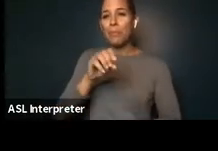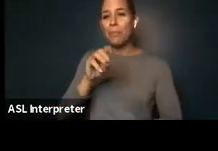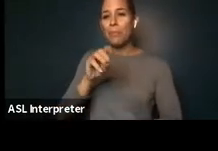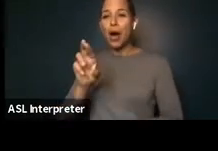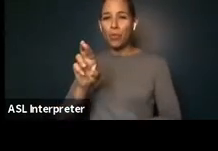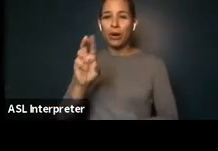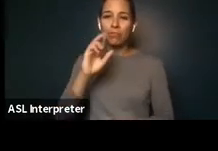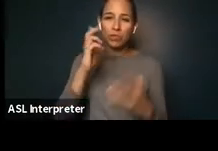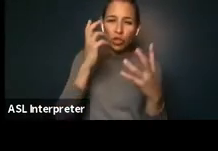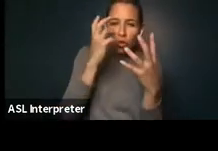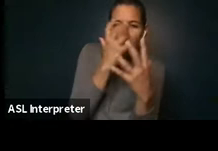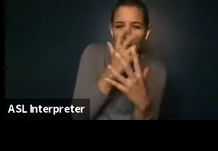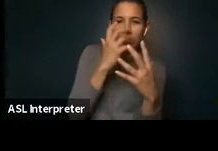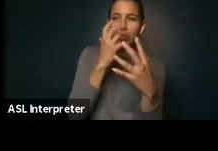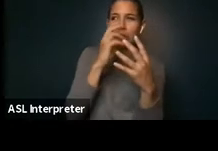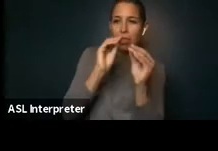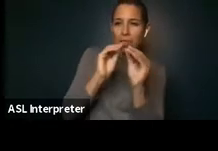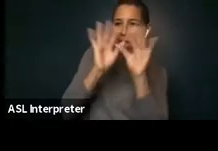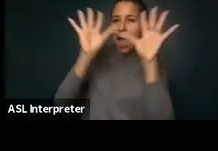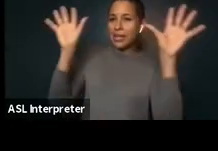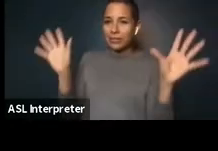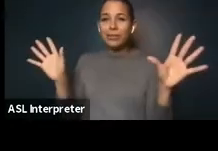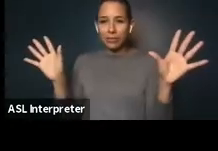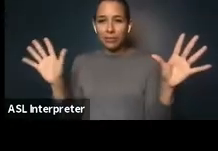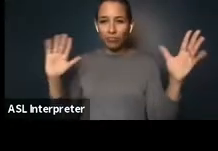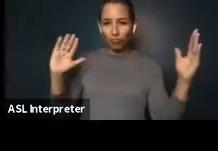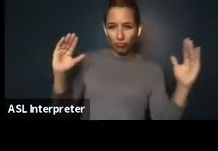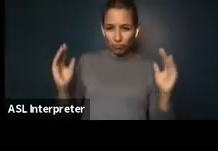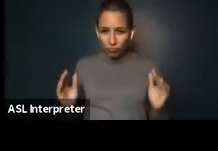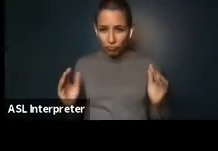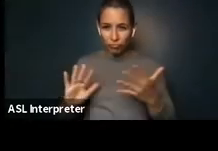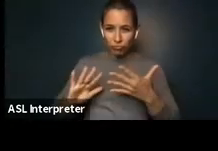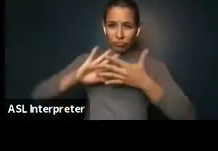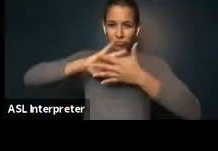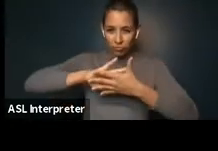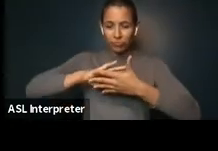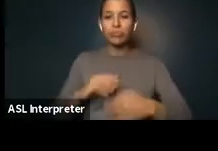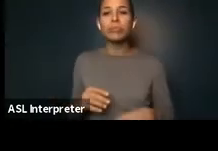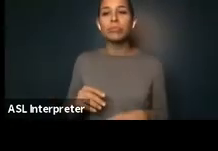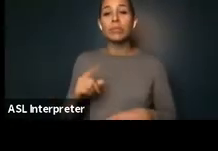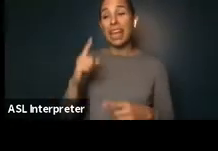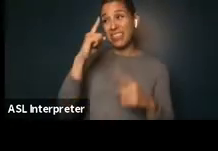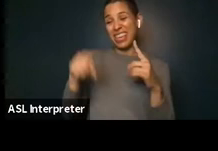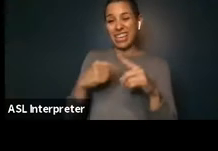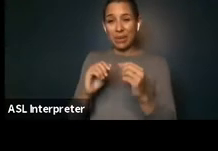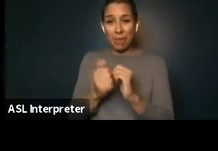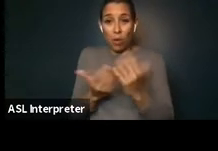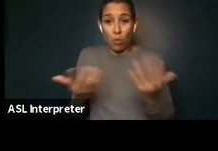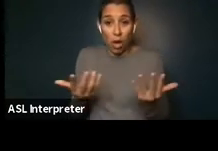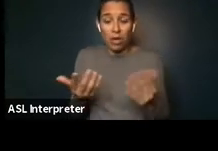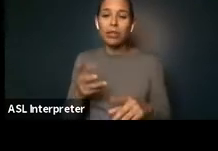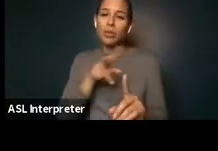and light and think about the fact that a body can never really be separated from its context.